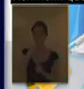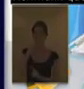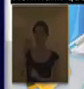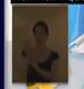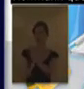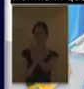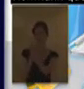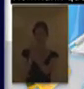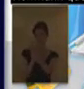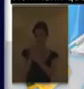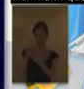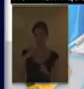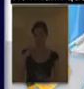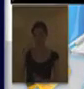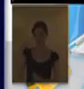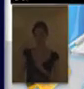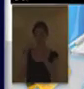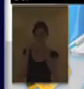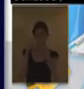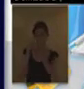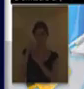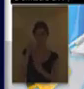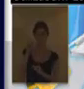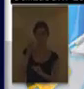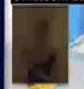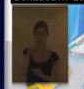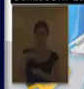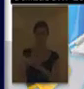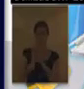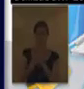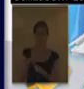one where we got 100% results,